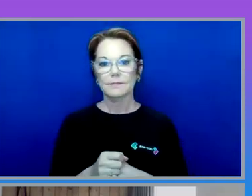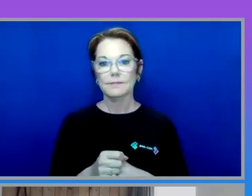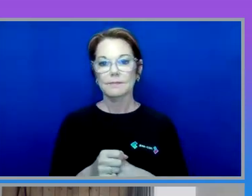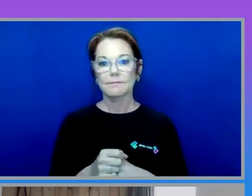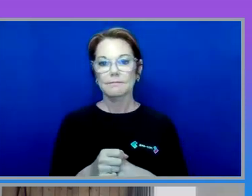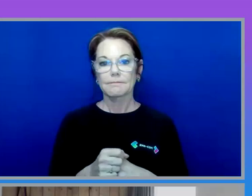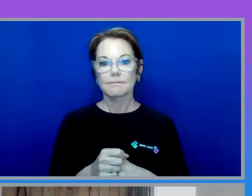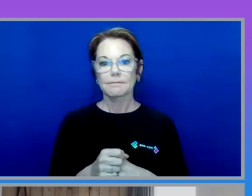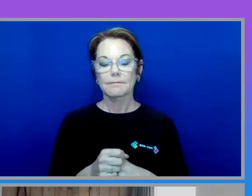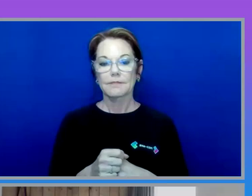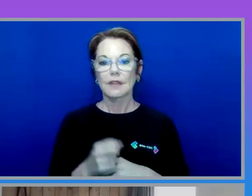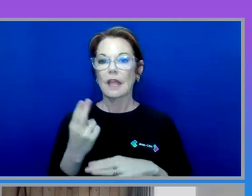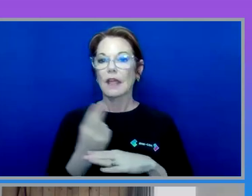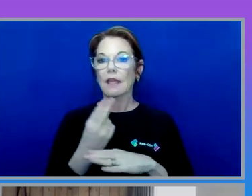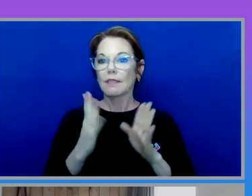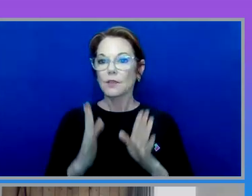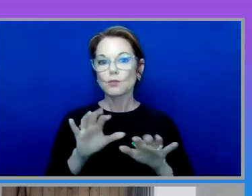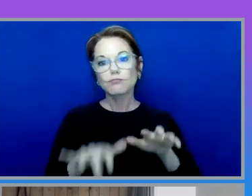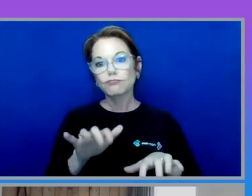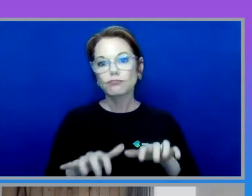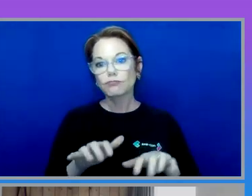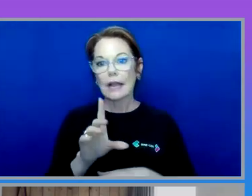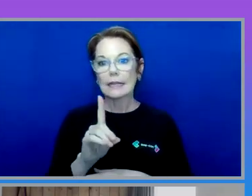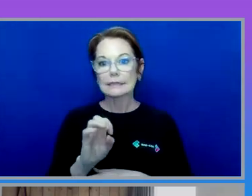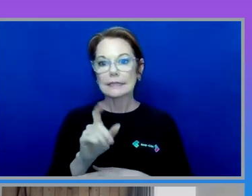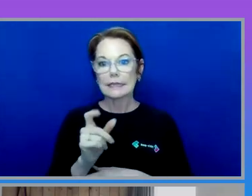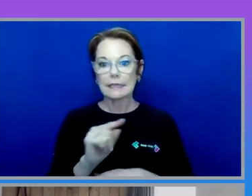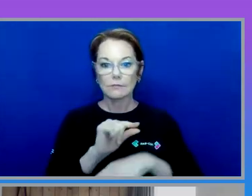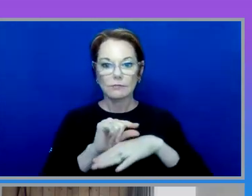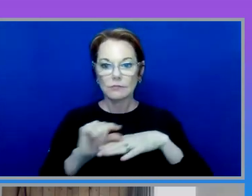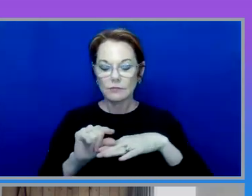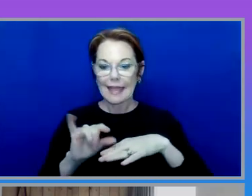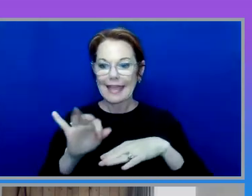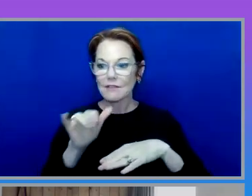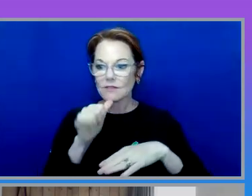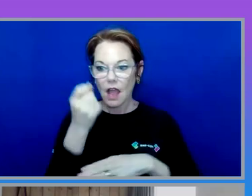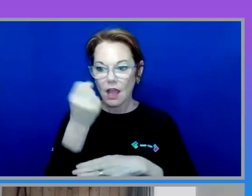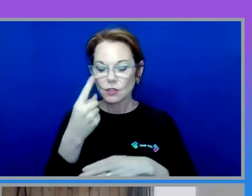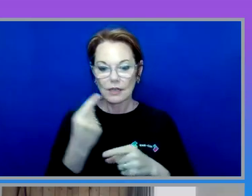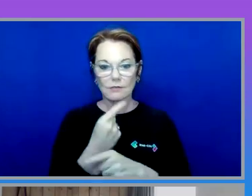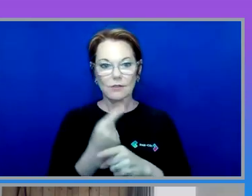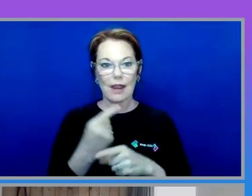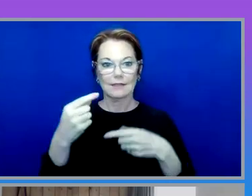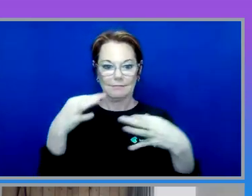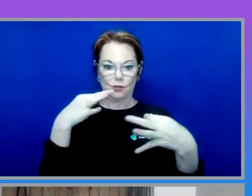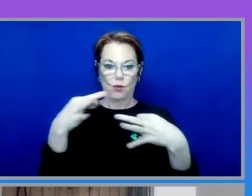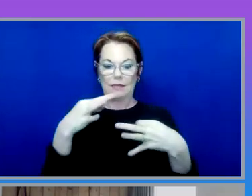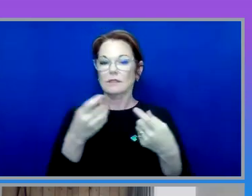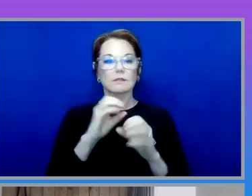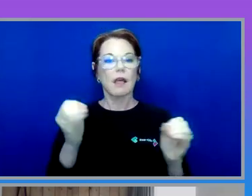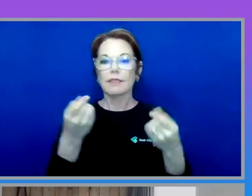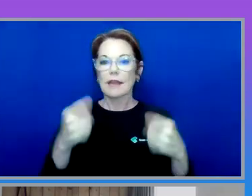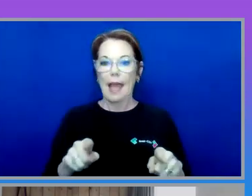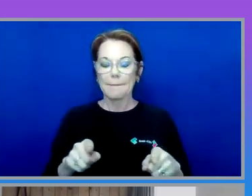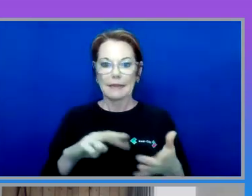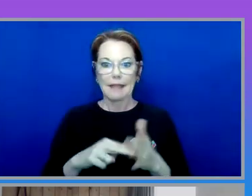And the user could type delete in lowercase, and if they haven't gotten the right instructions, nothing will happen. They're blocked